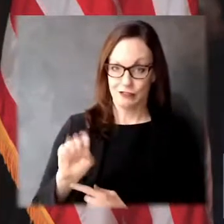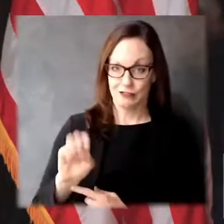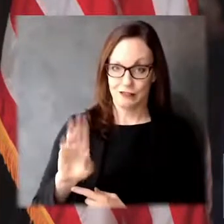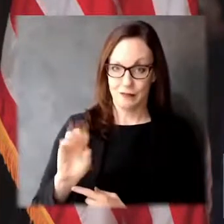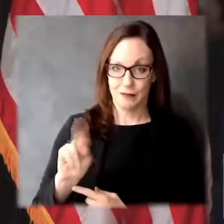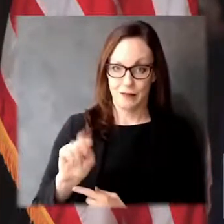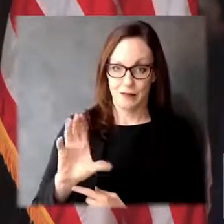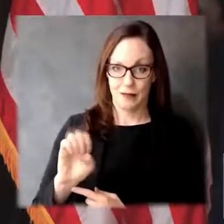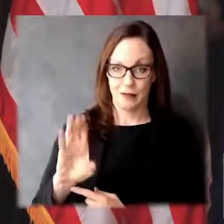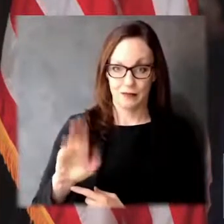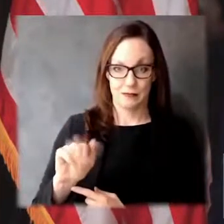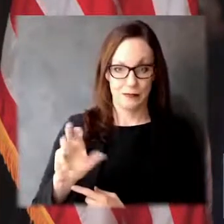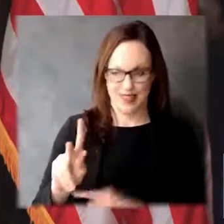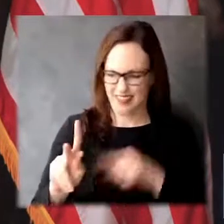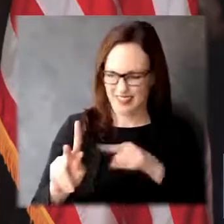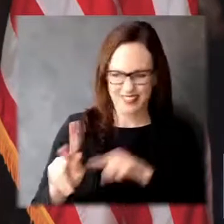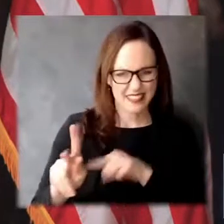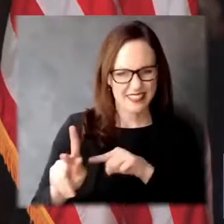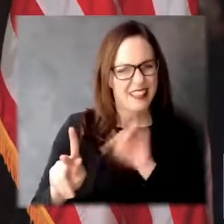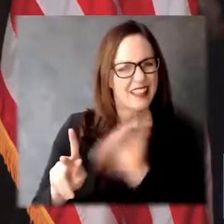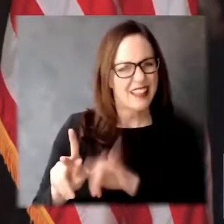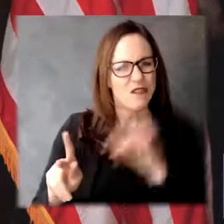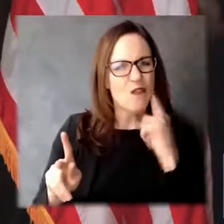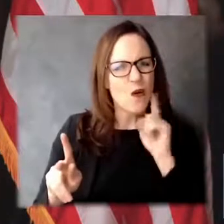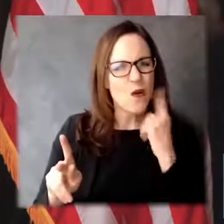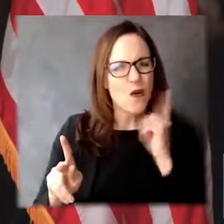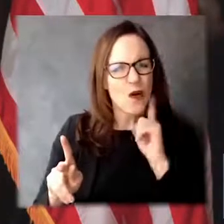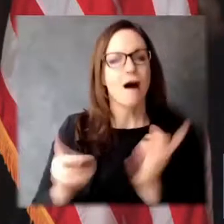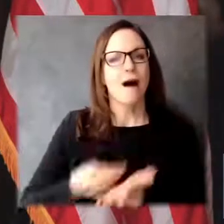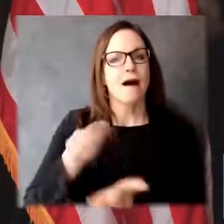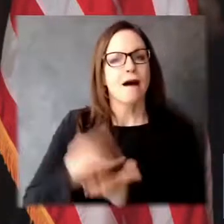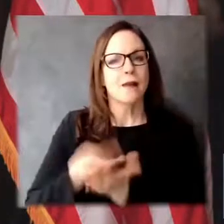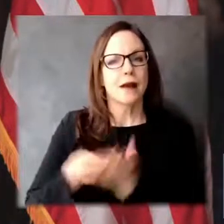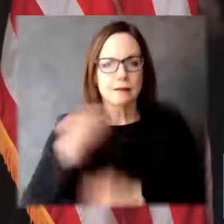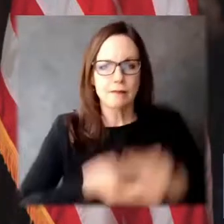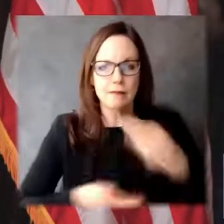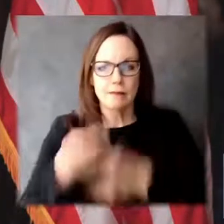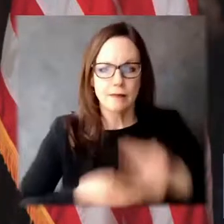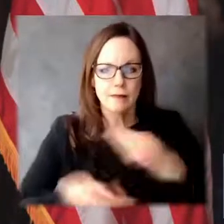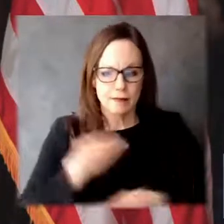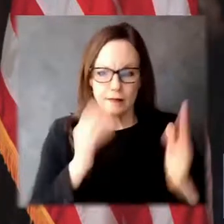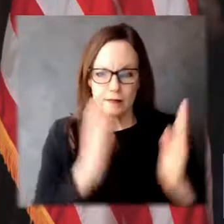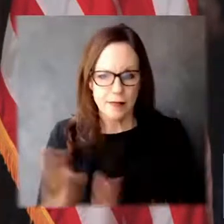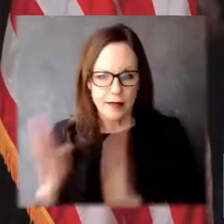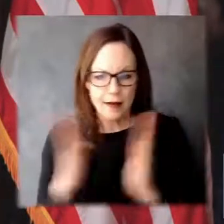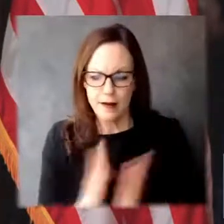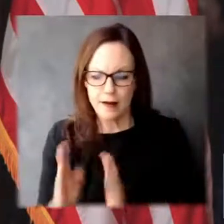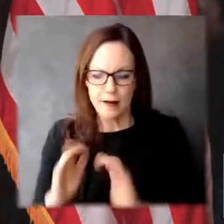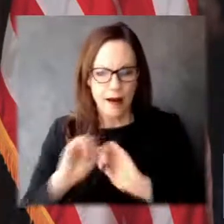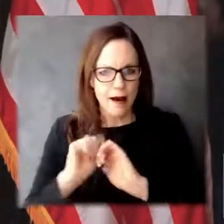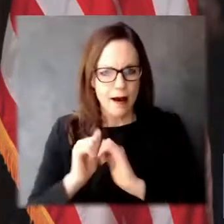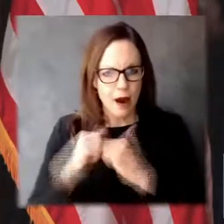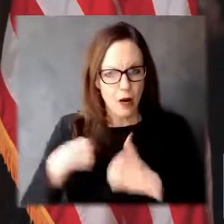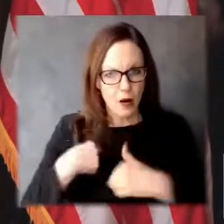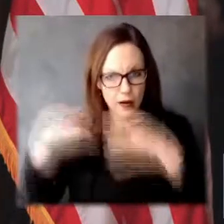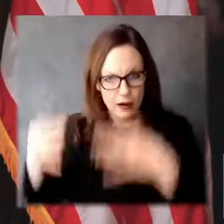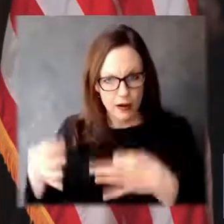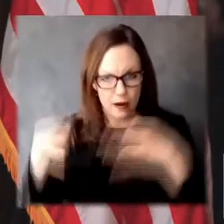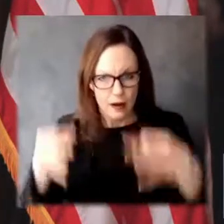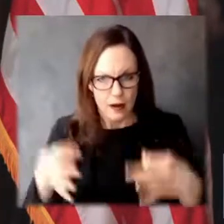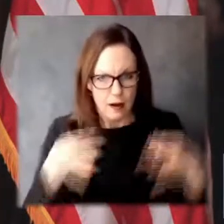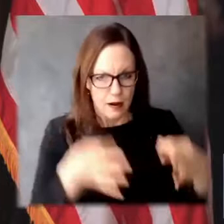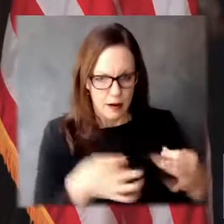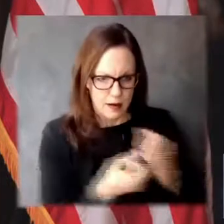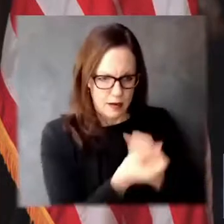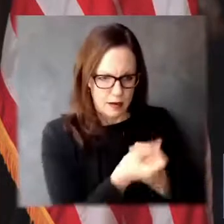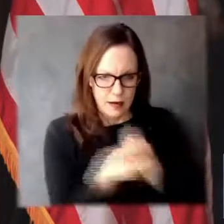urgent crisis we face. And the good news is Badger Bounce Back is possible because we made critical decisions to get